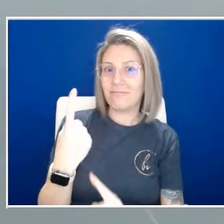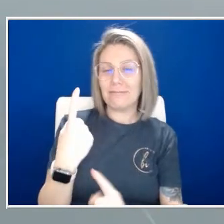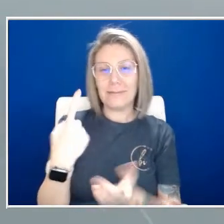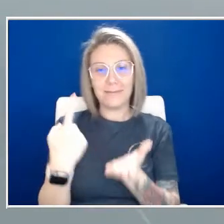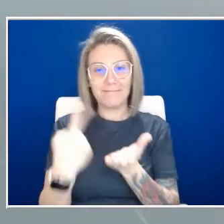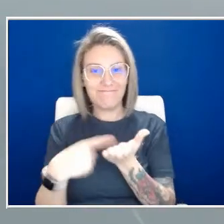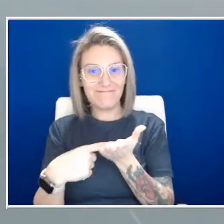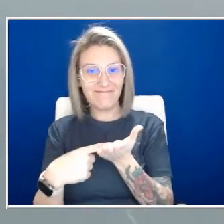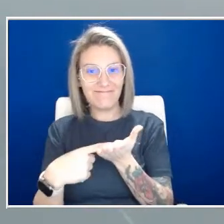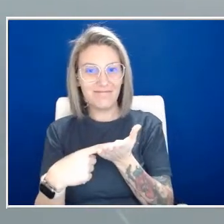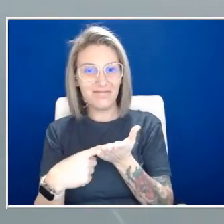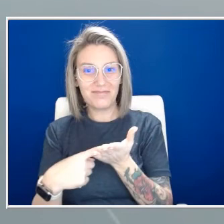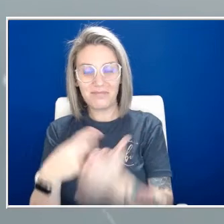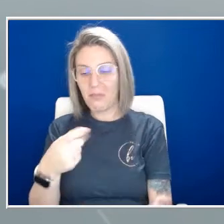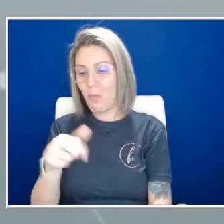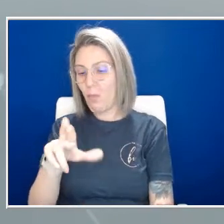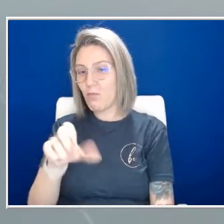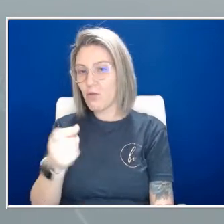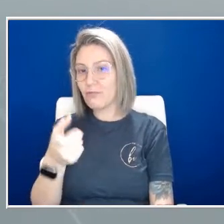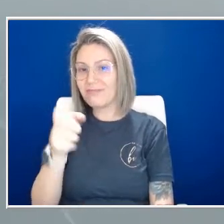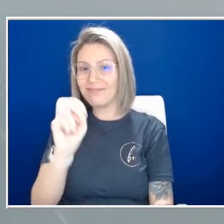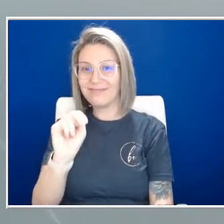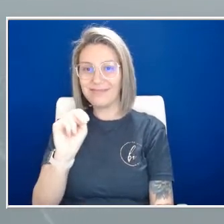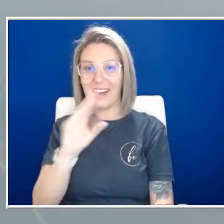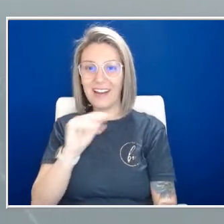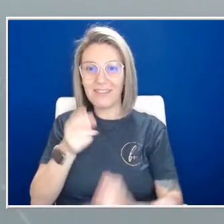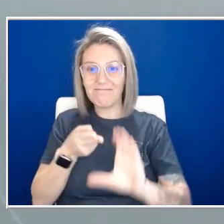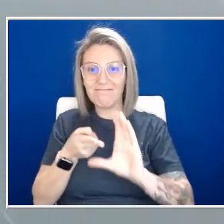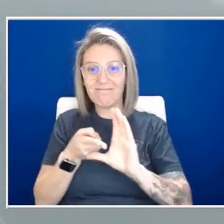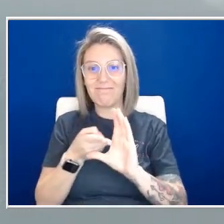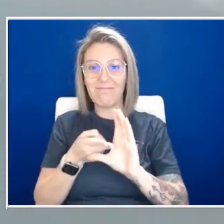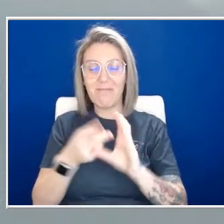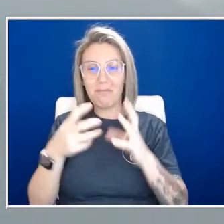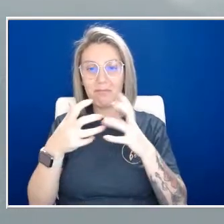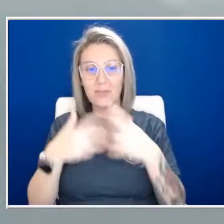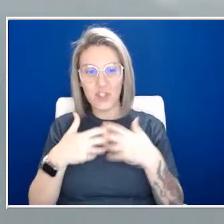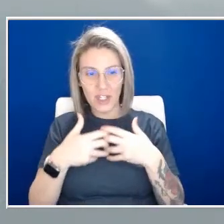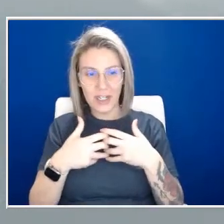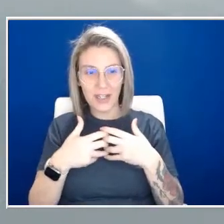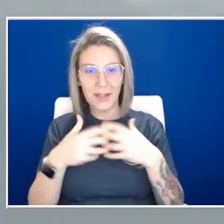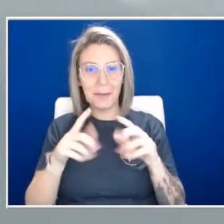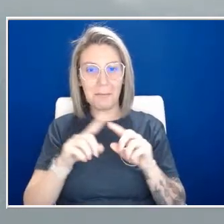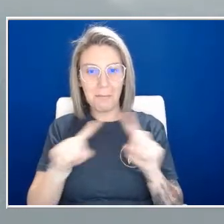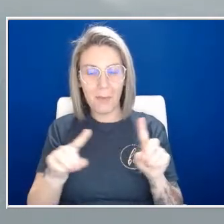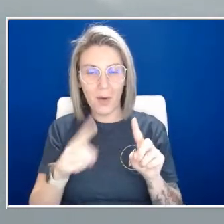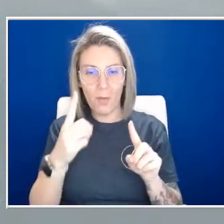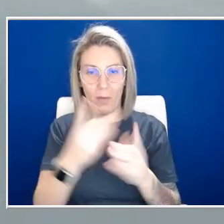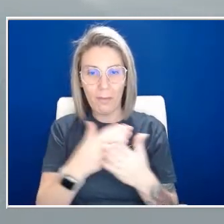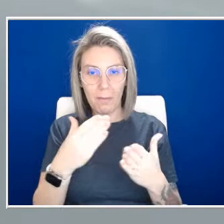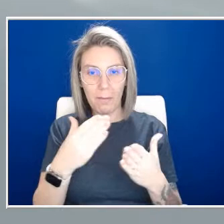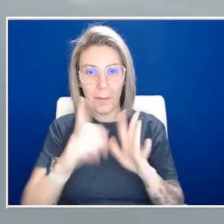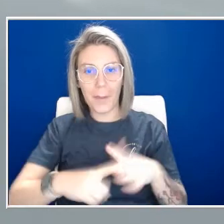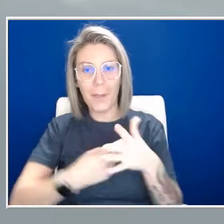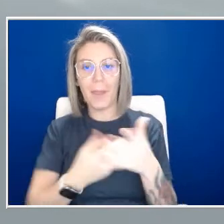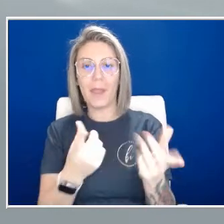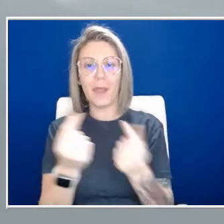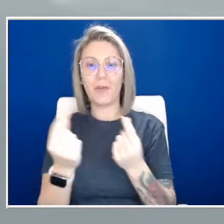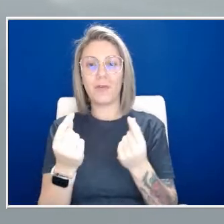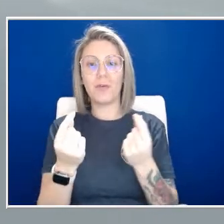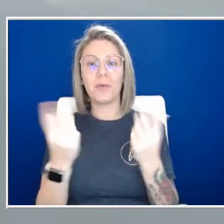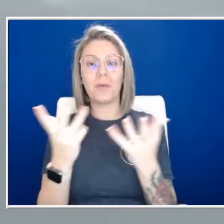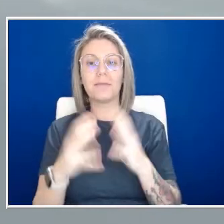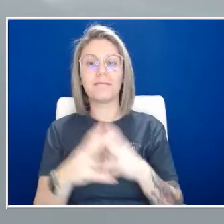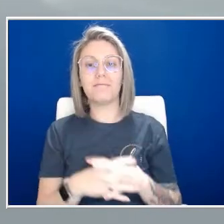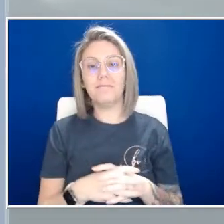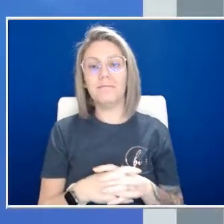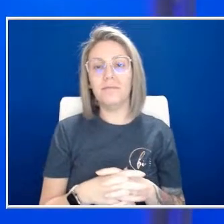into the machine. But one thing I started doing was, and Dr.